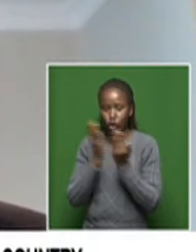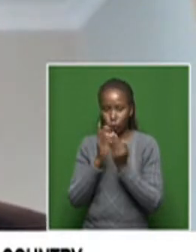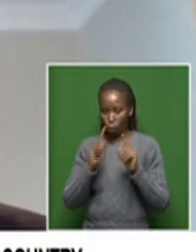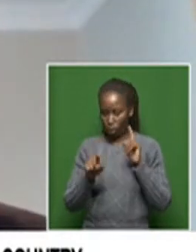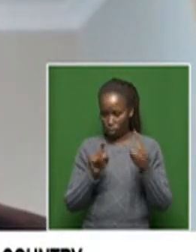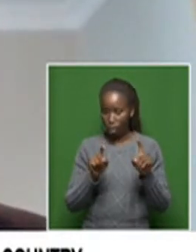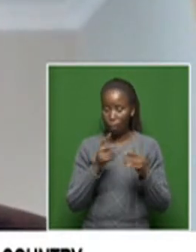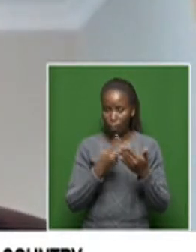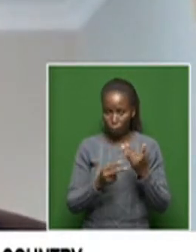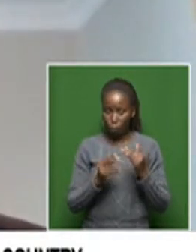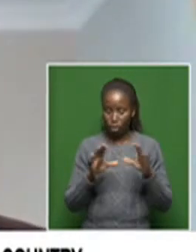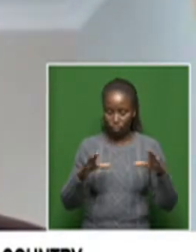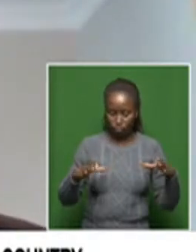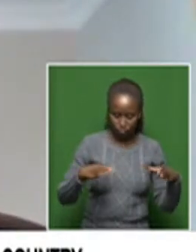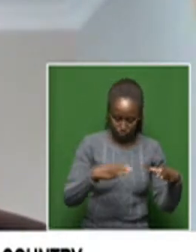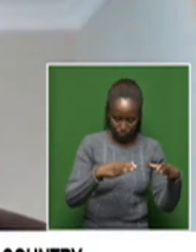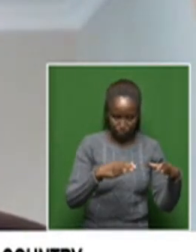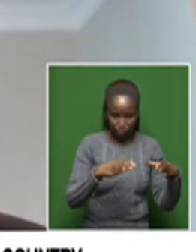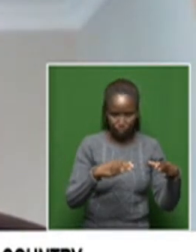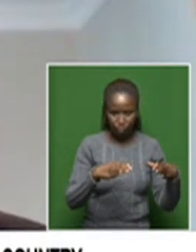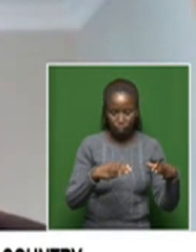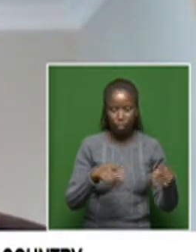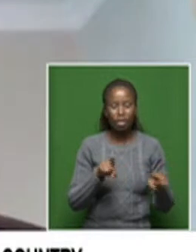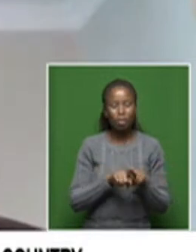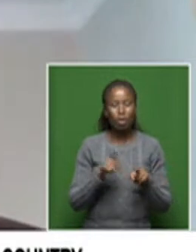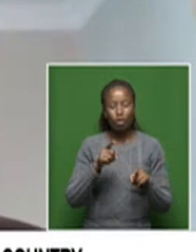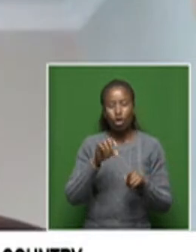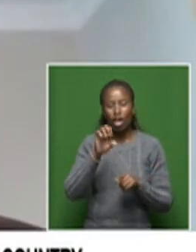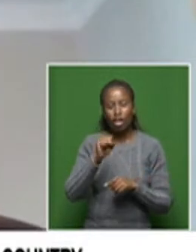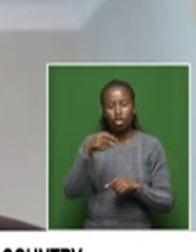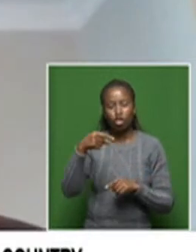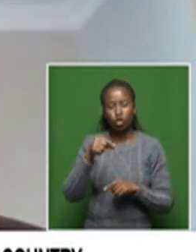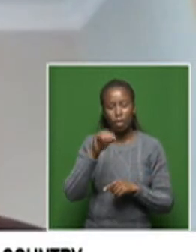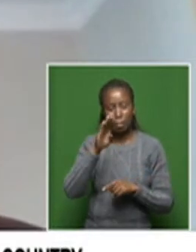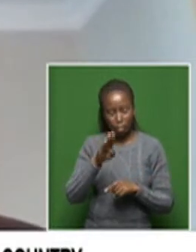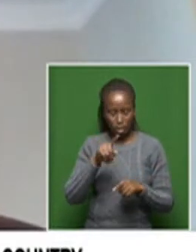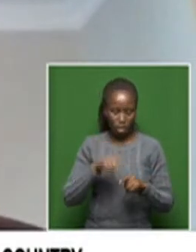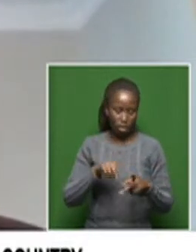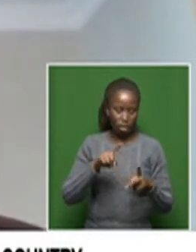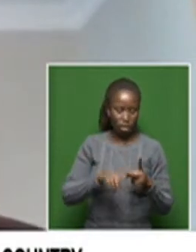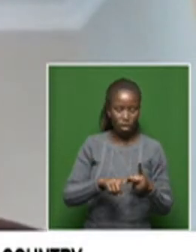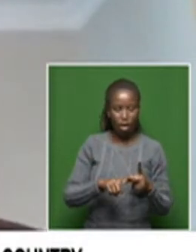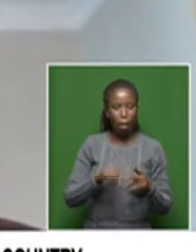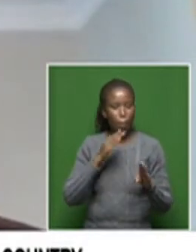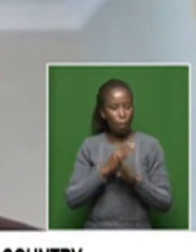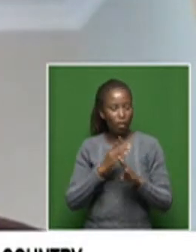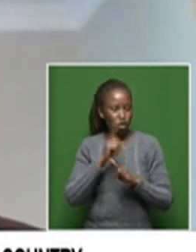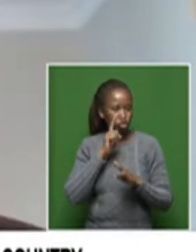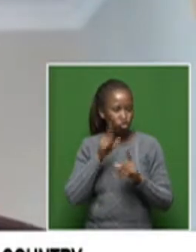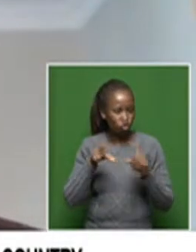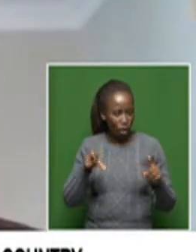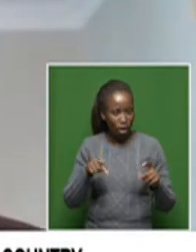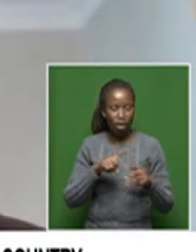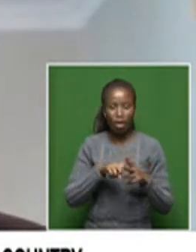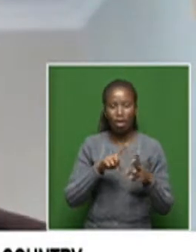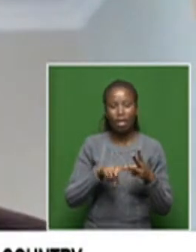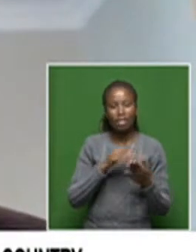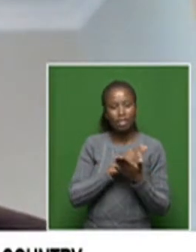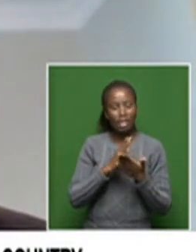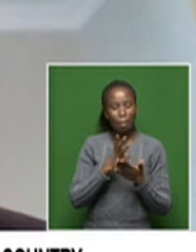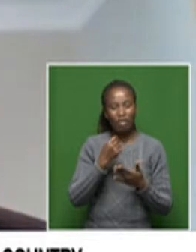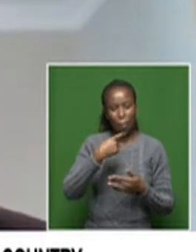including all those employed on Purcell, the SGBs, and the private educators. Many of these